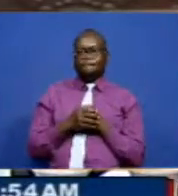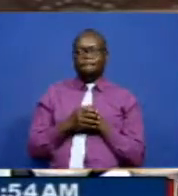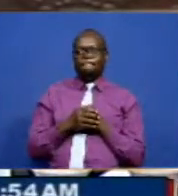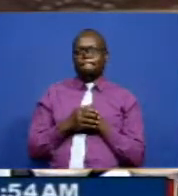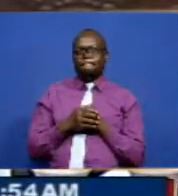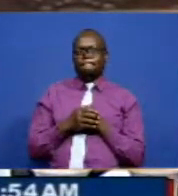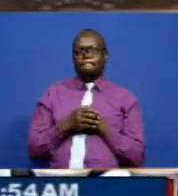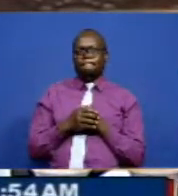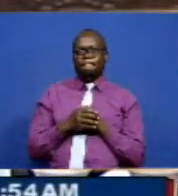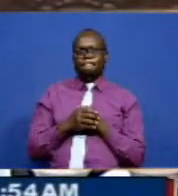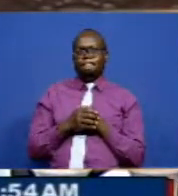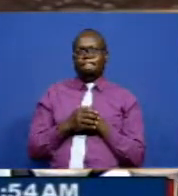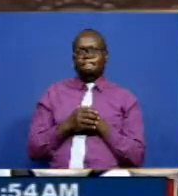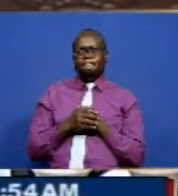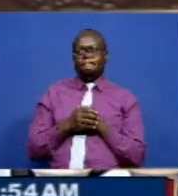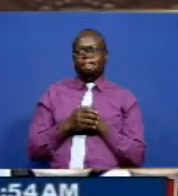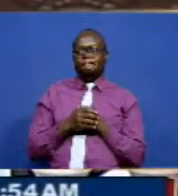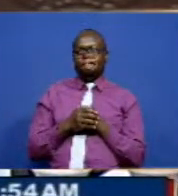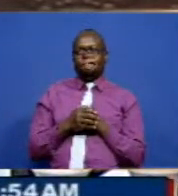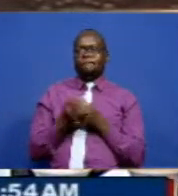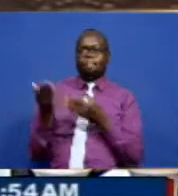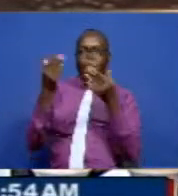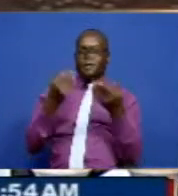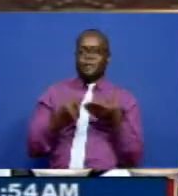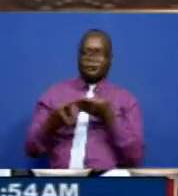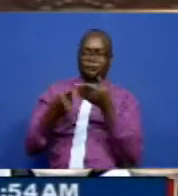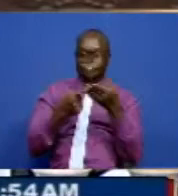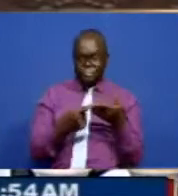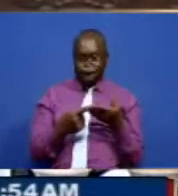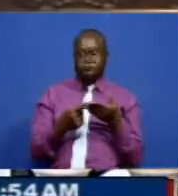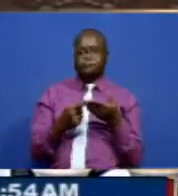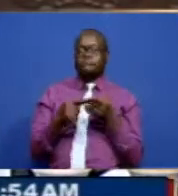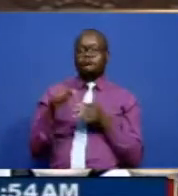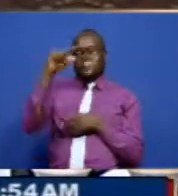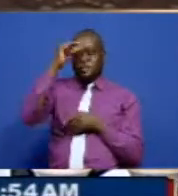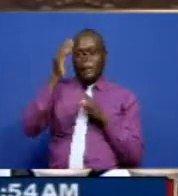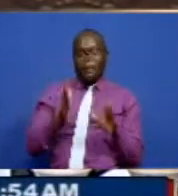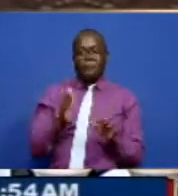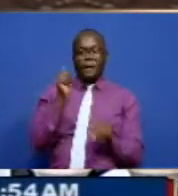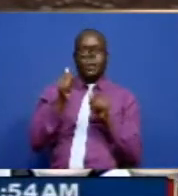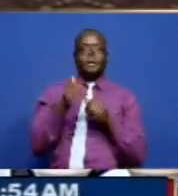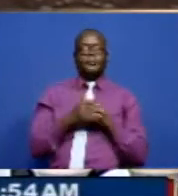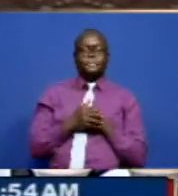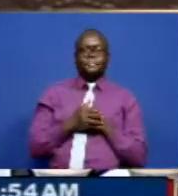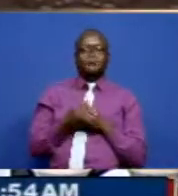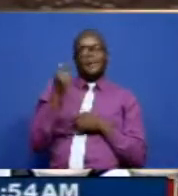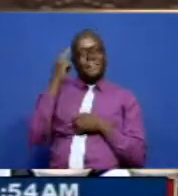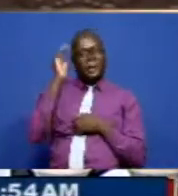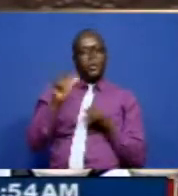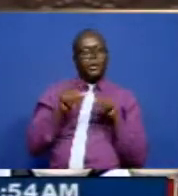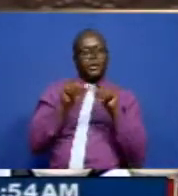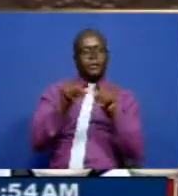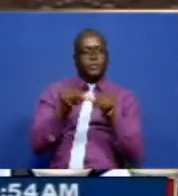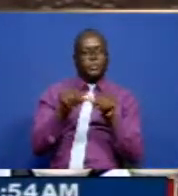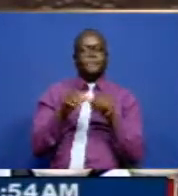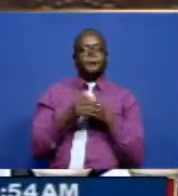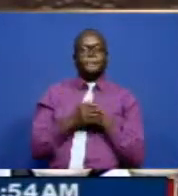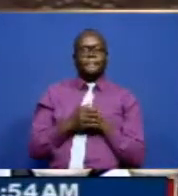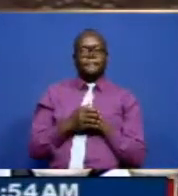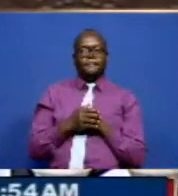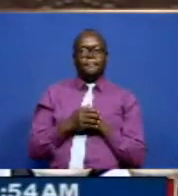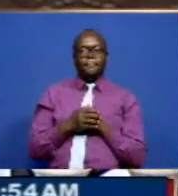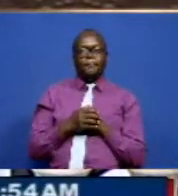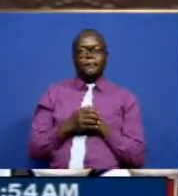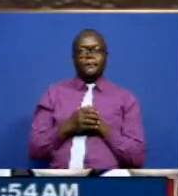reading the charges to the governor, which we things should commence in the next 5 minutes